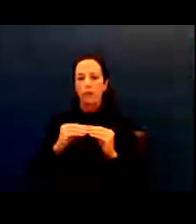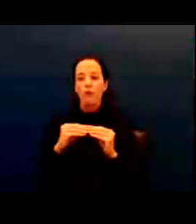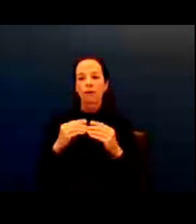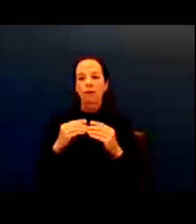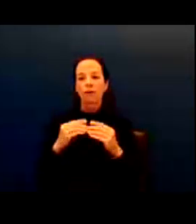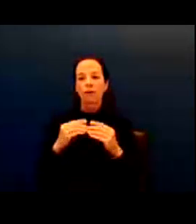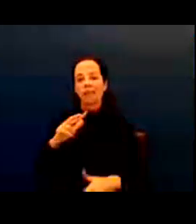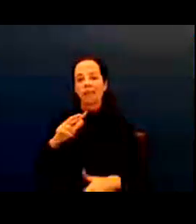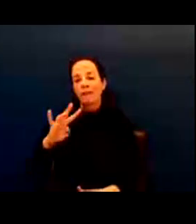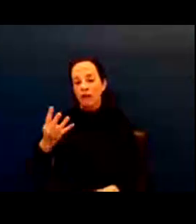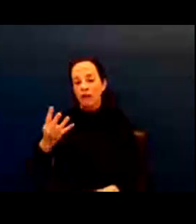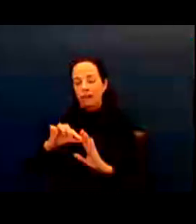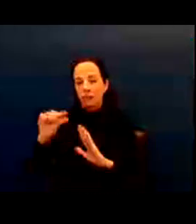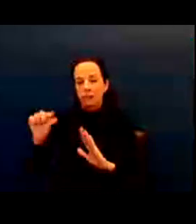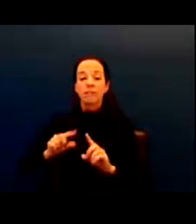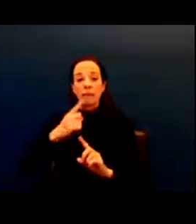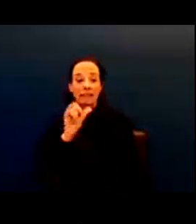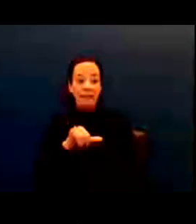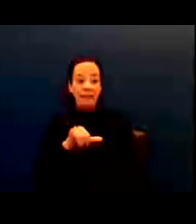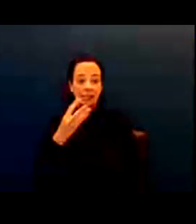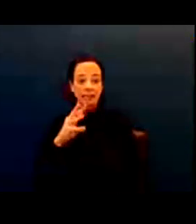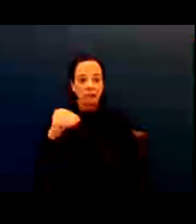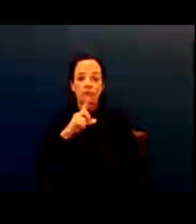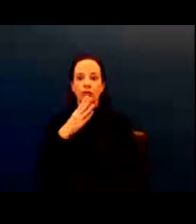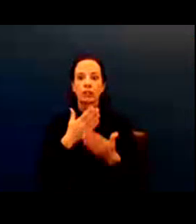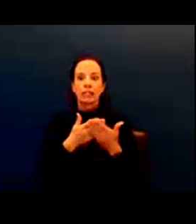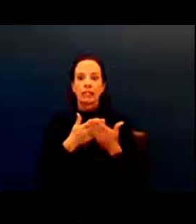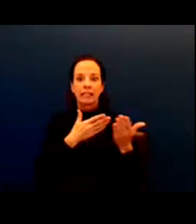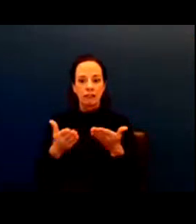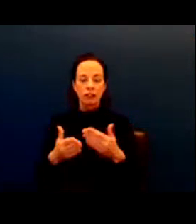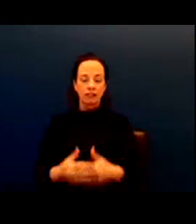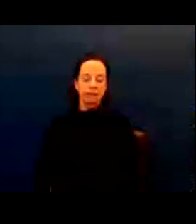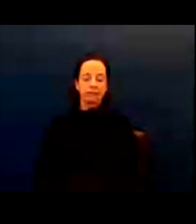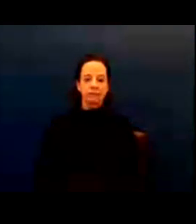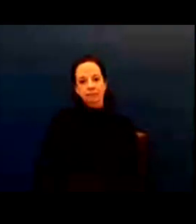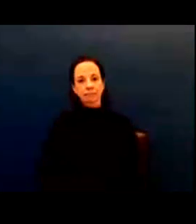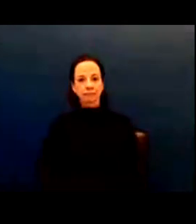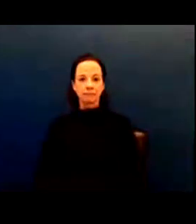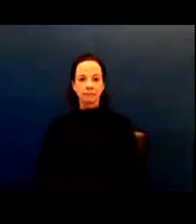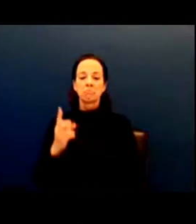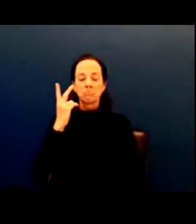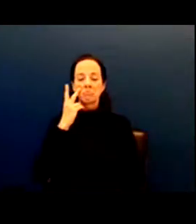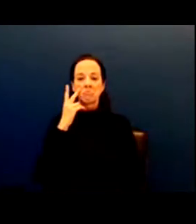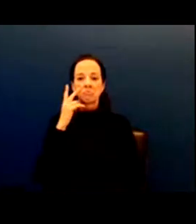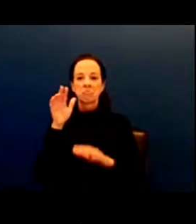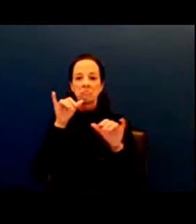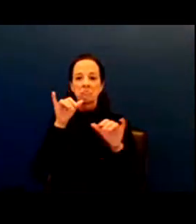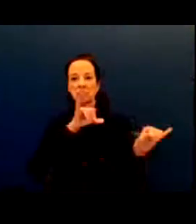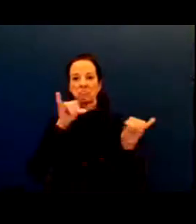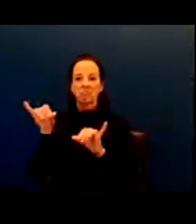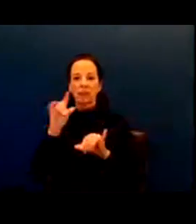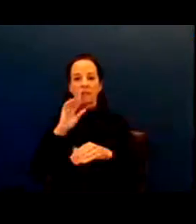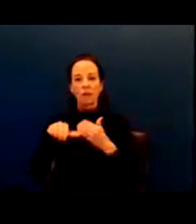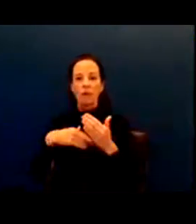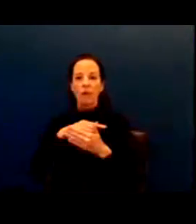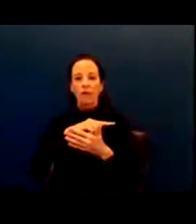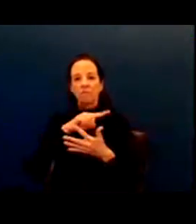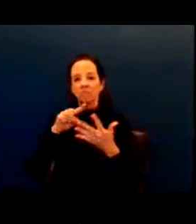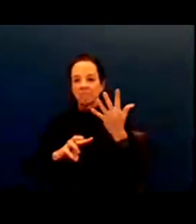16% is a really good delivery percent. And you can see about the same percentage across the different milestones. So I think we're doing pretty good for the first